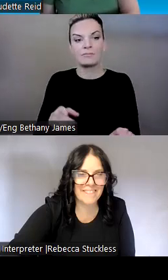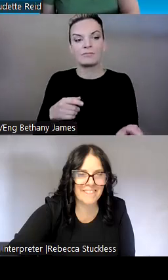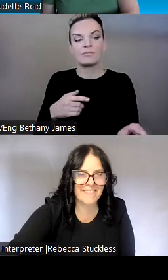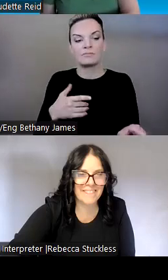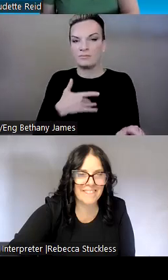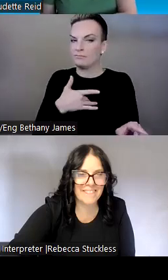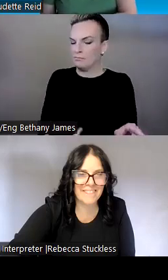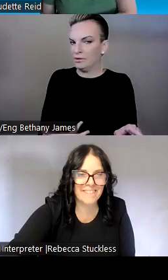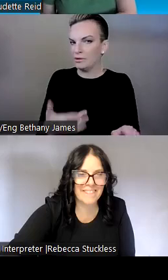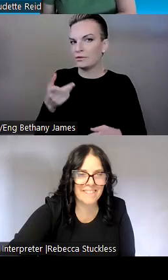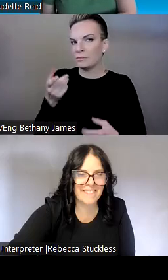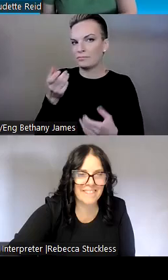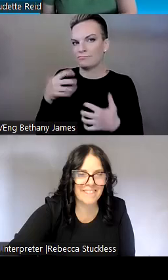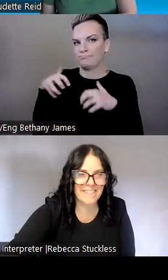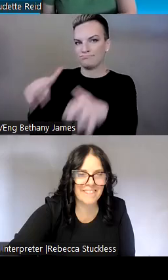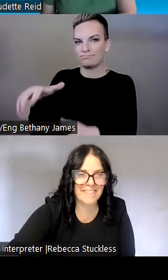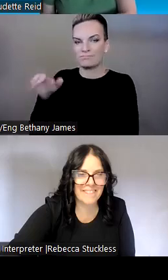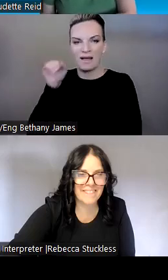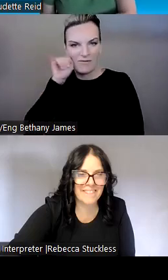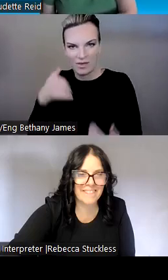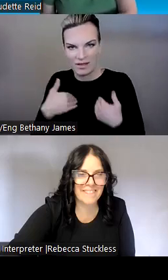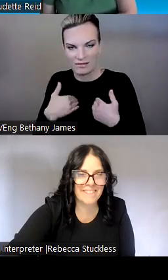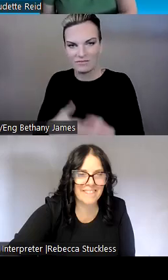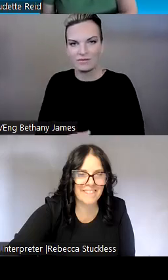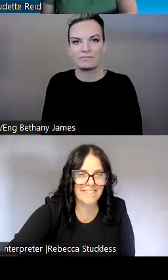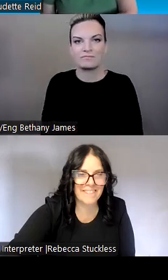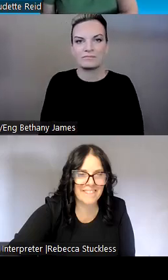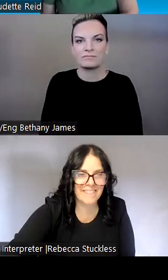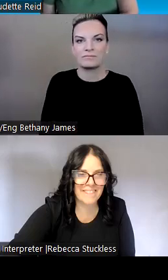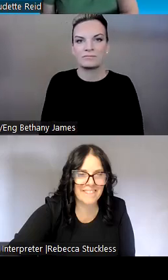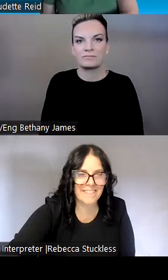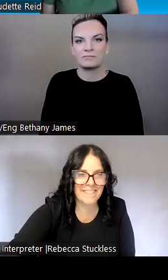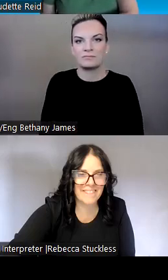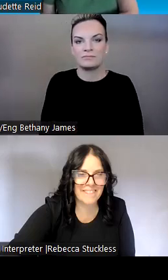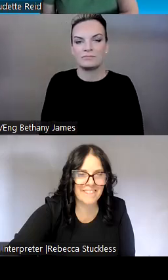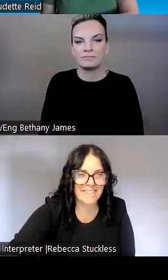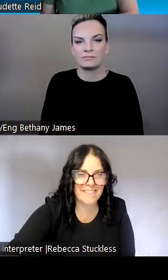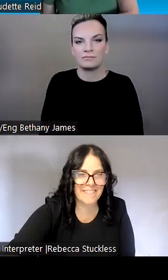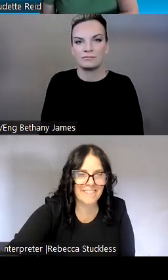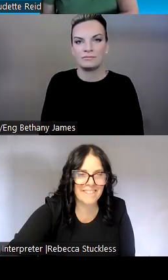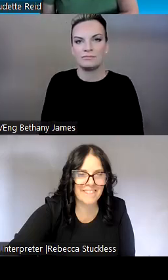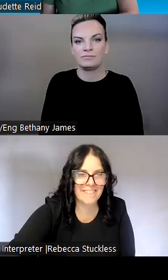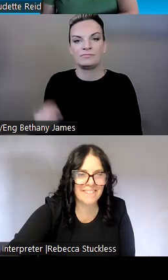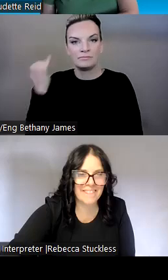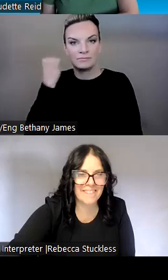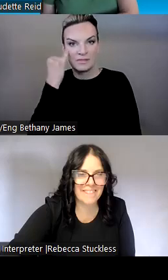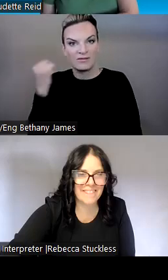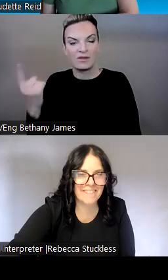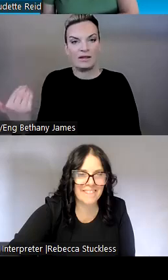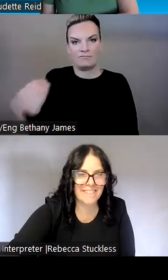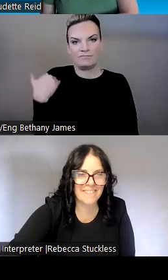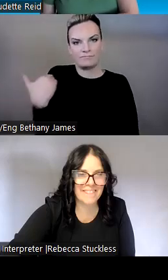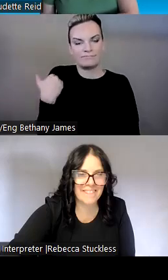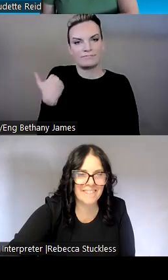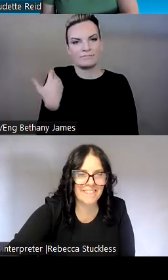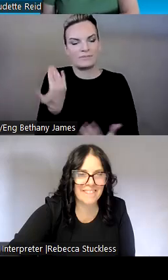And when they're asking for various help with various things, there may already be something that is on their phone that